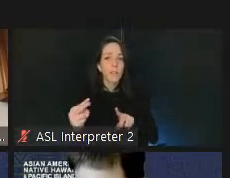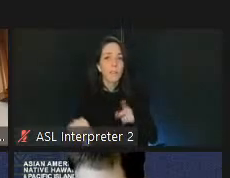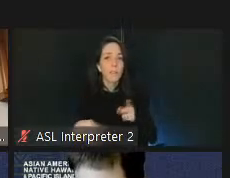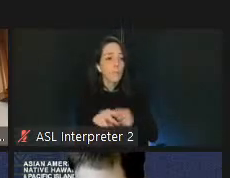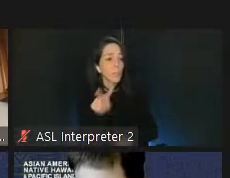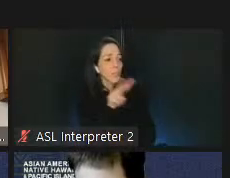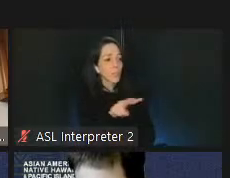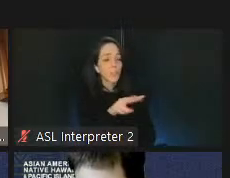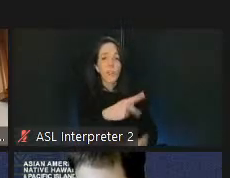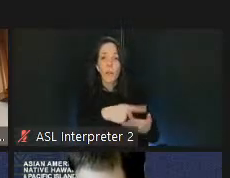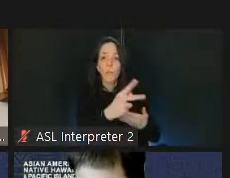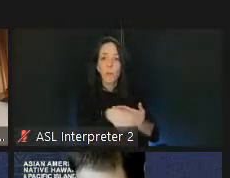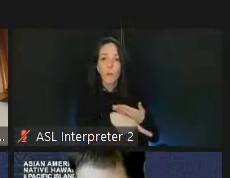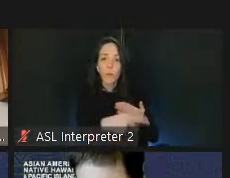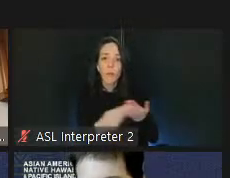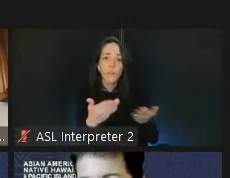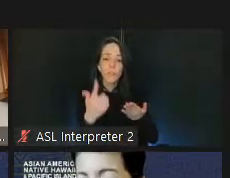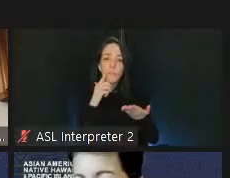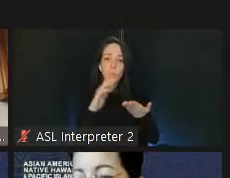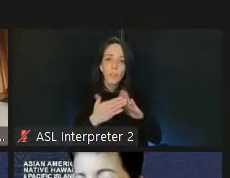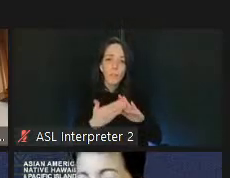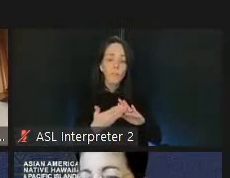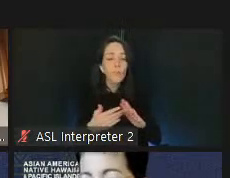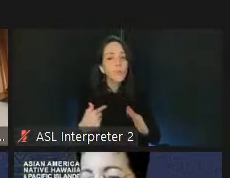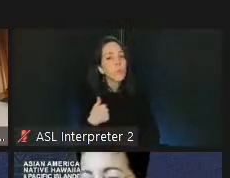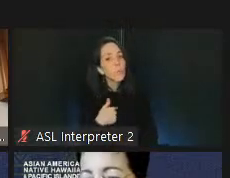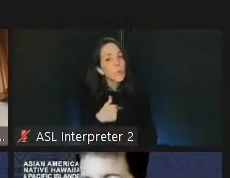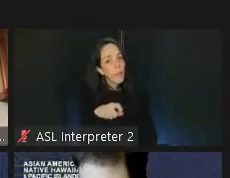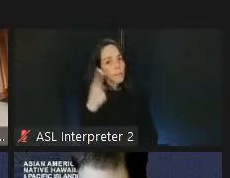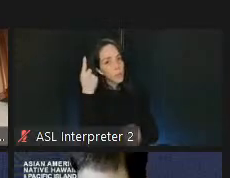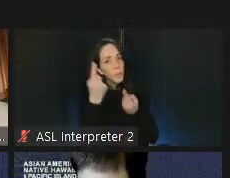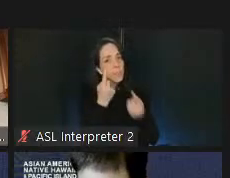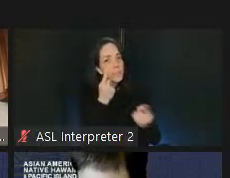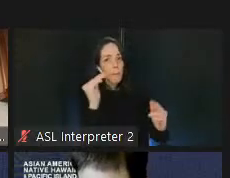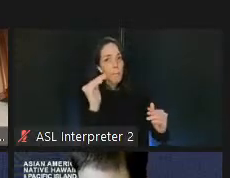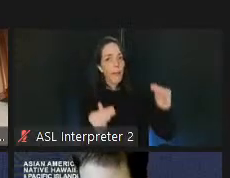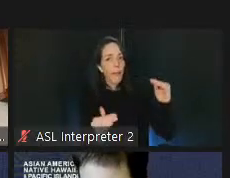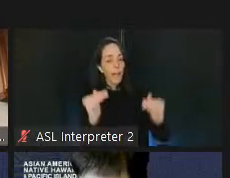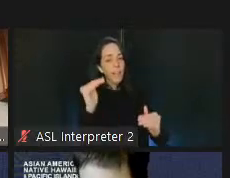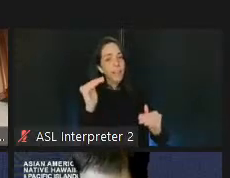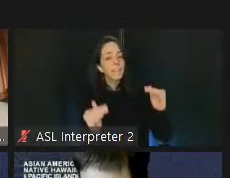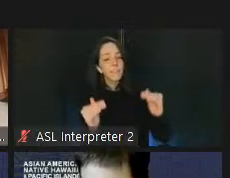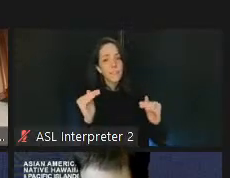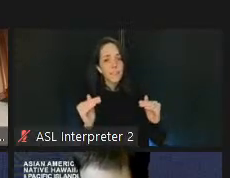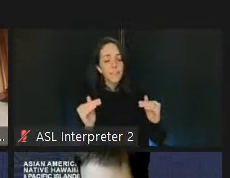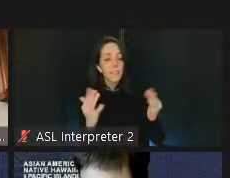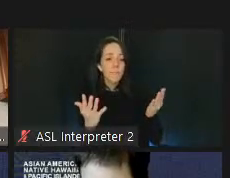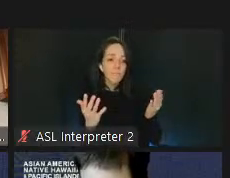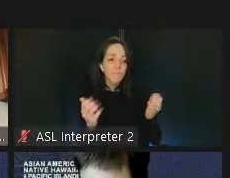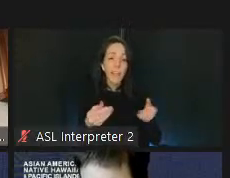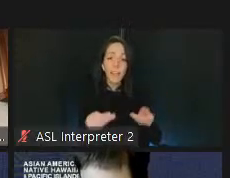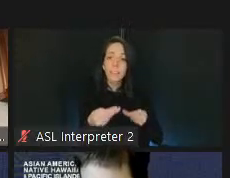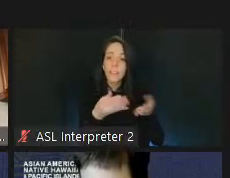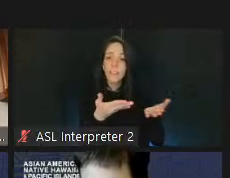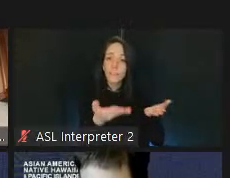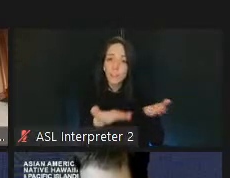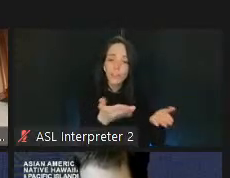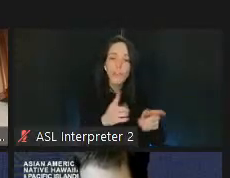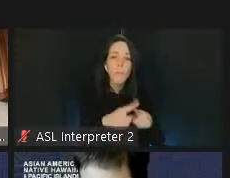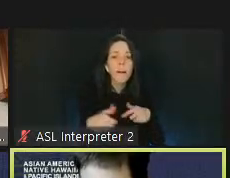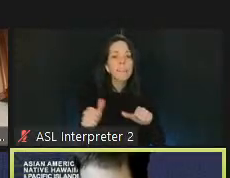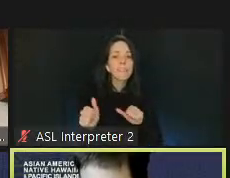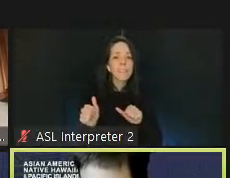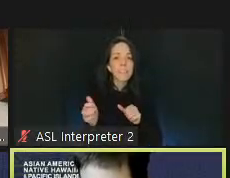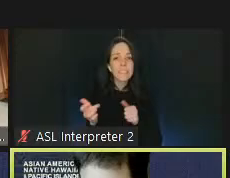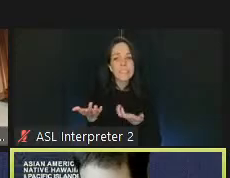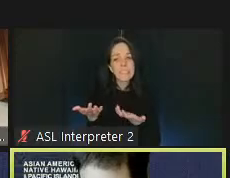the community, again, it's that balance of how much can you hold back and still deliver those services.